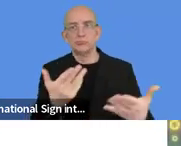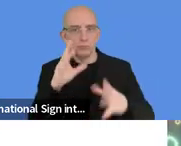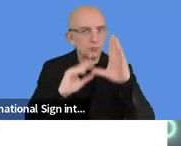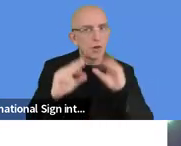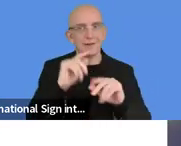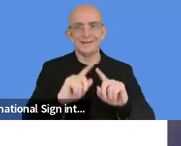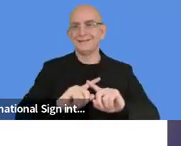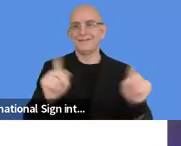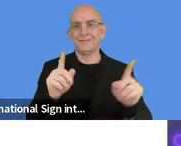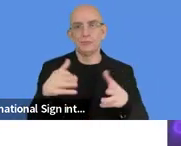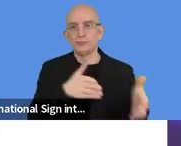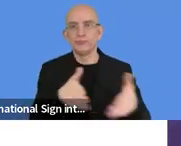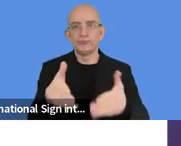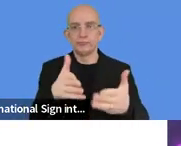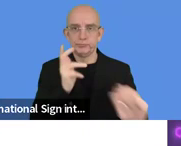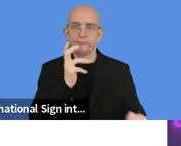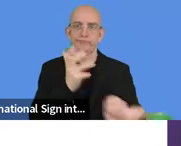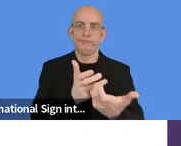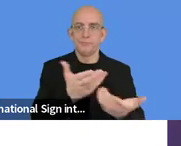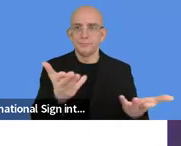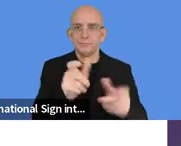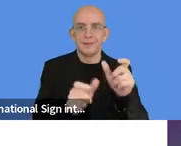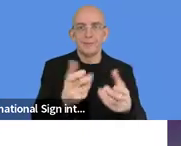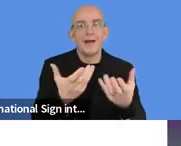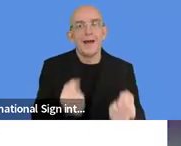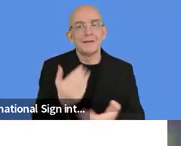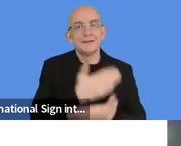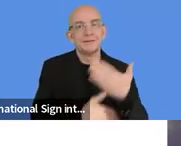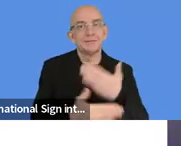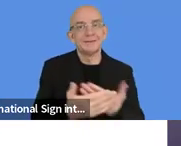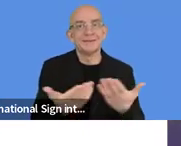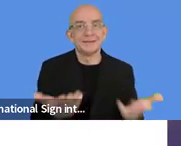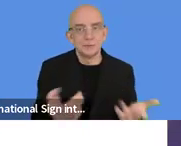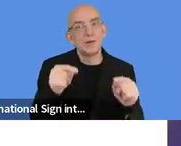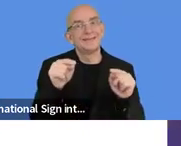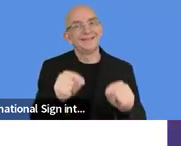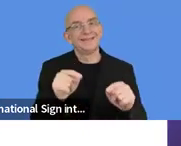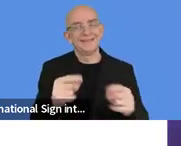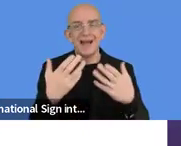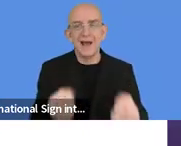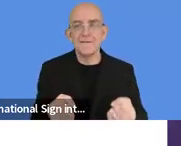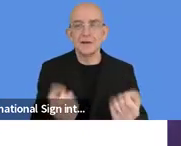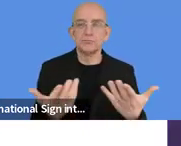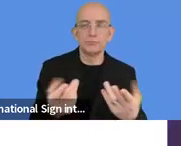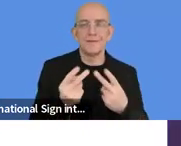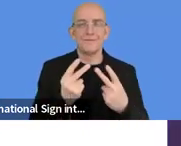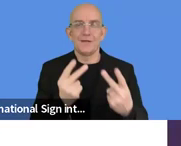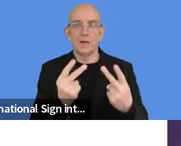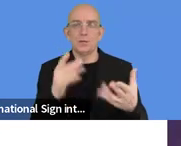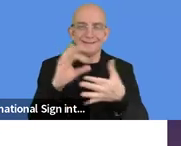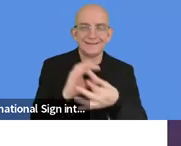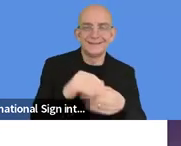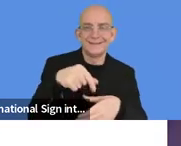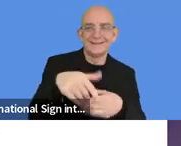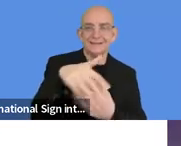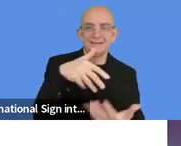education for persons with disabilities. So there's a lot of value beyond just the immediate tangible benefits to the person with a disability that we can